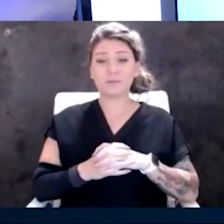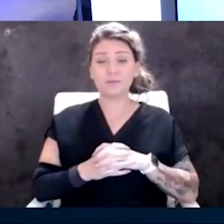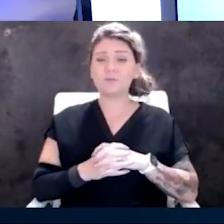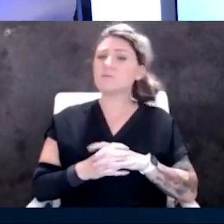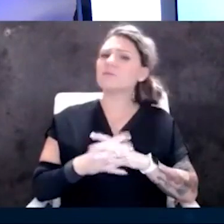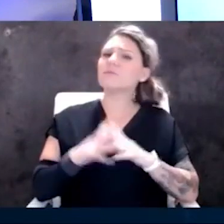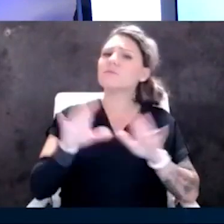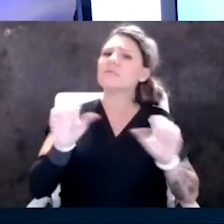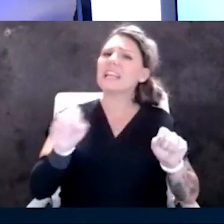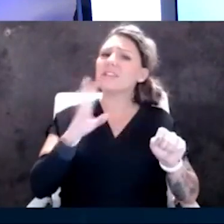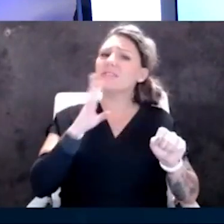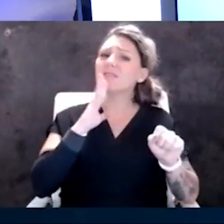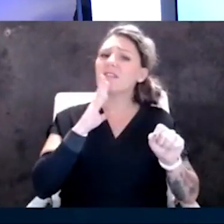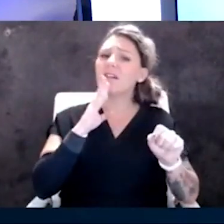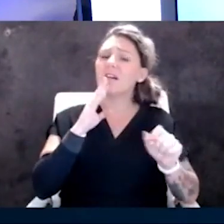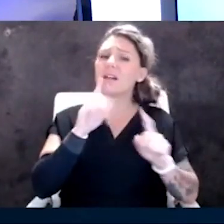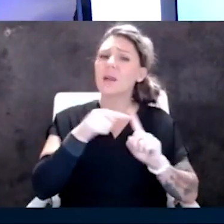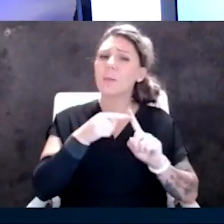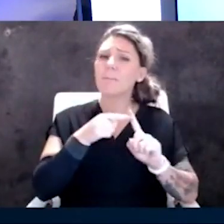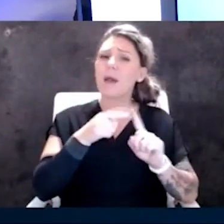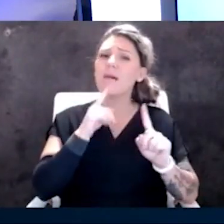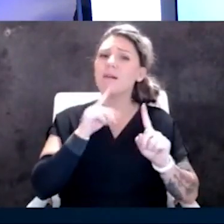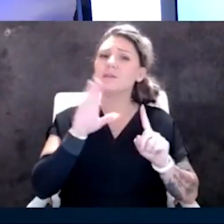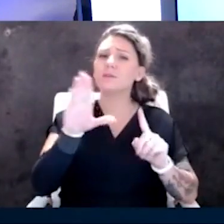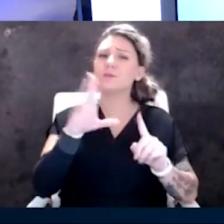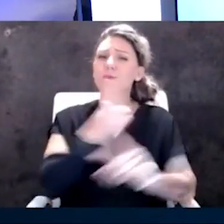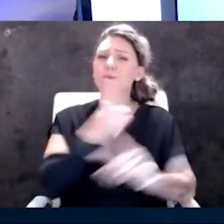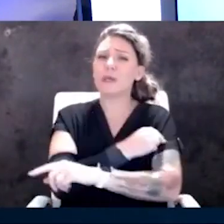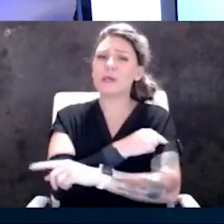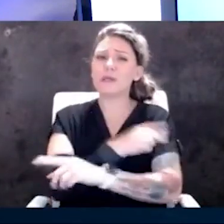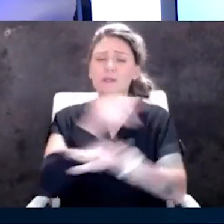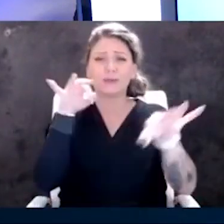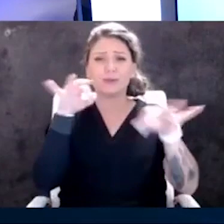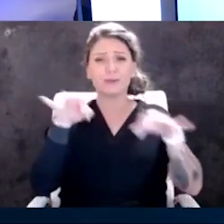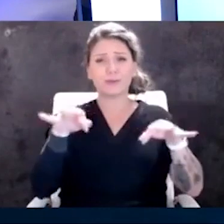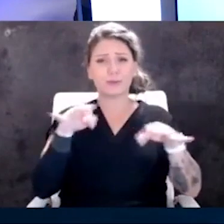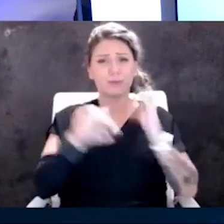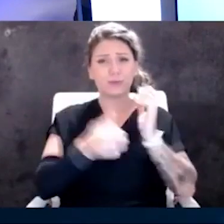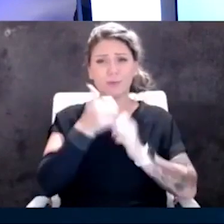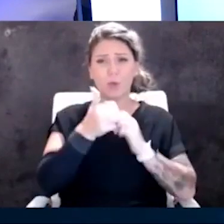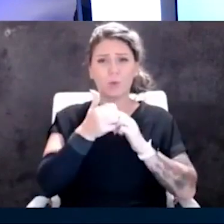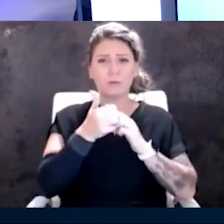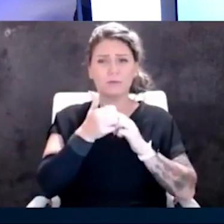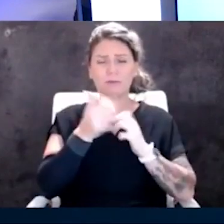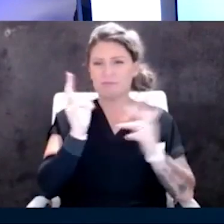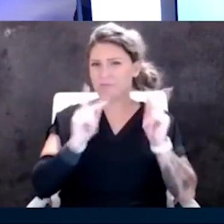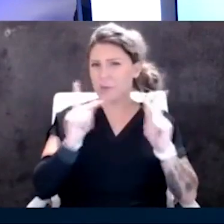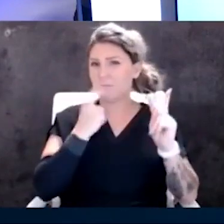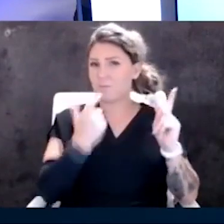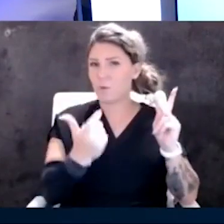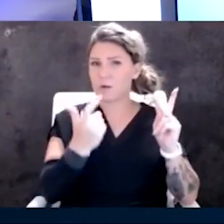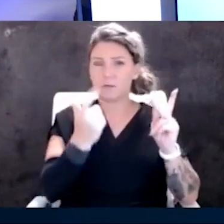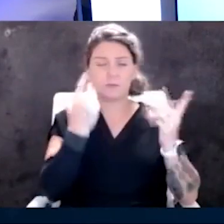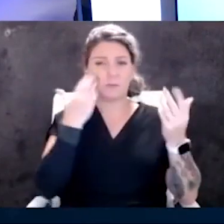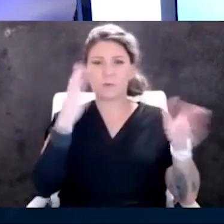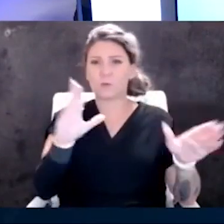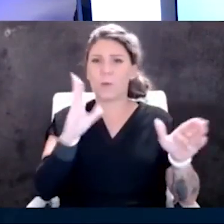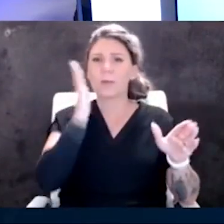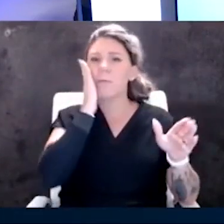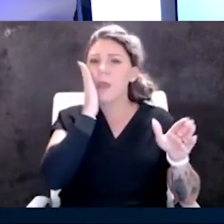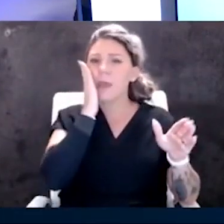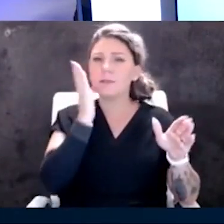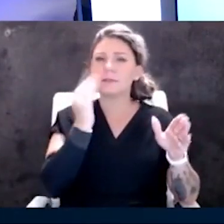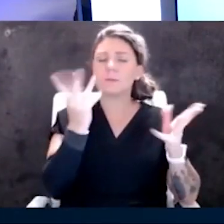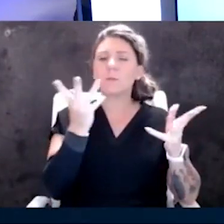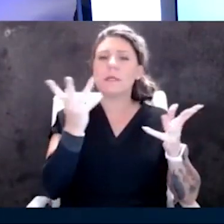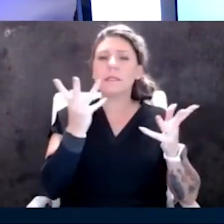about the Grapevine Hospital. Describe it to us a little bit, because I bet most of our audience doesn't know how many beds you have and what kind of capacity is there,